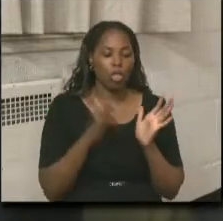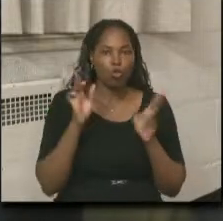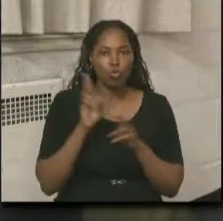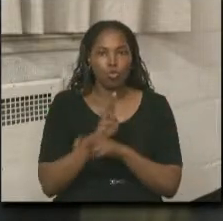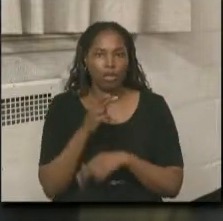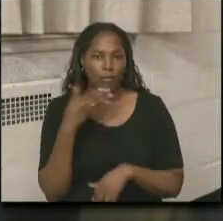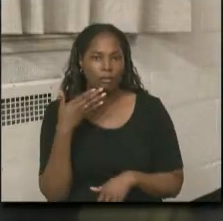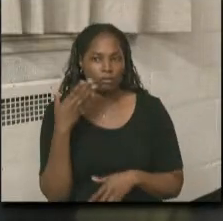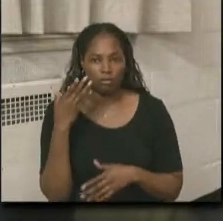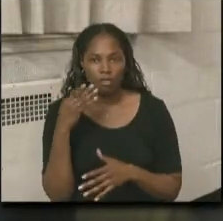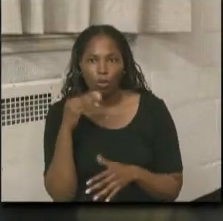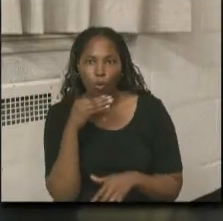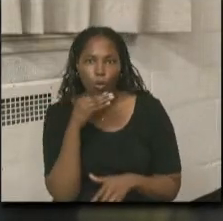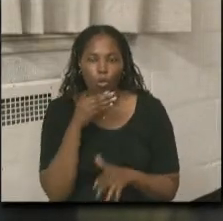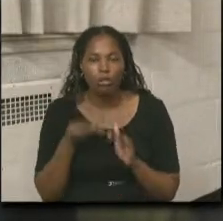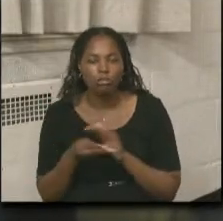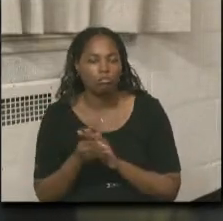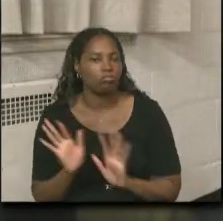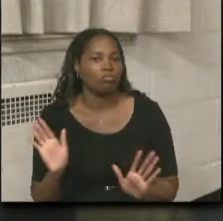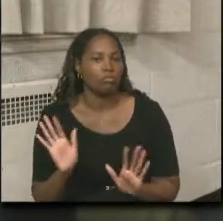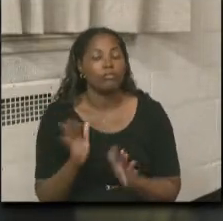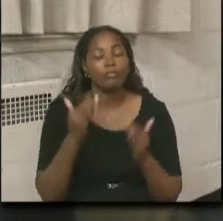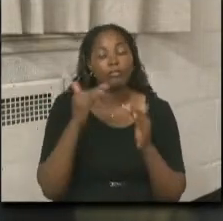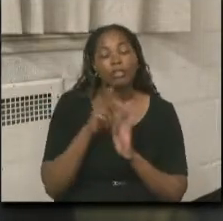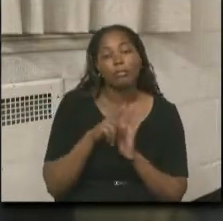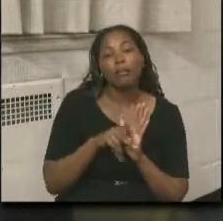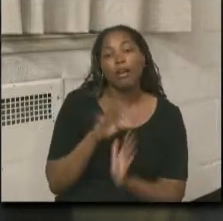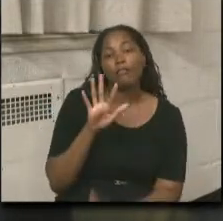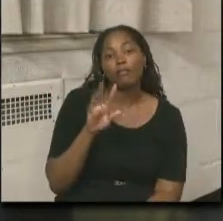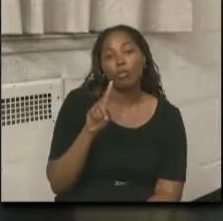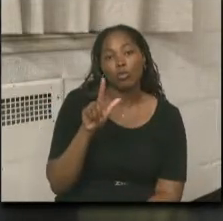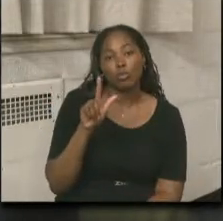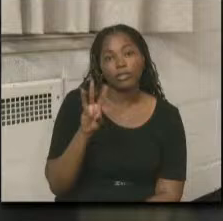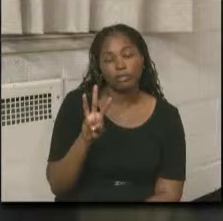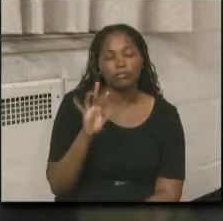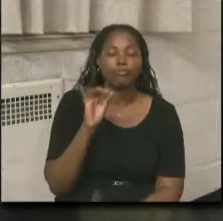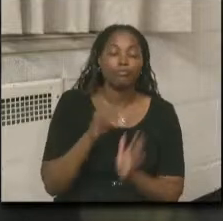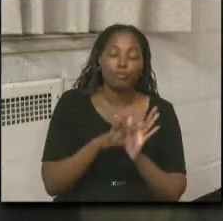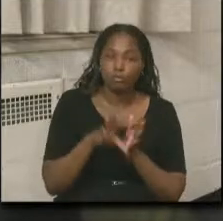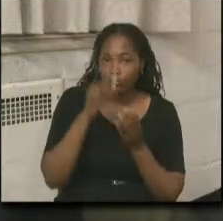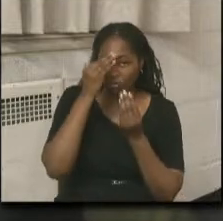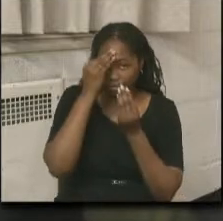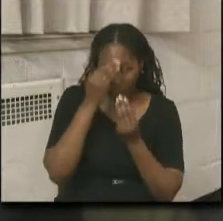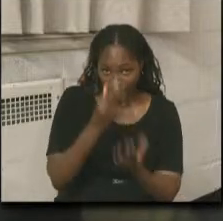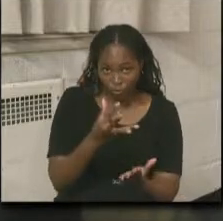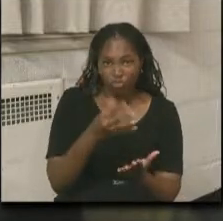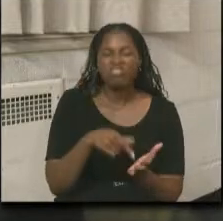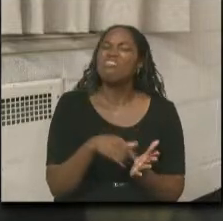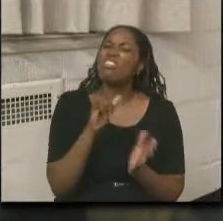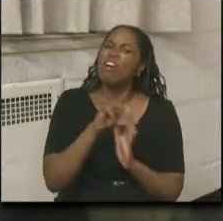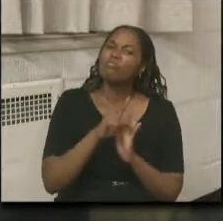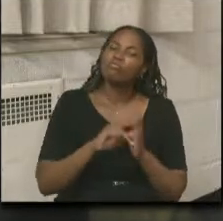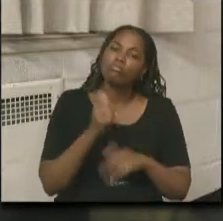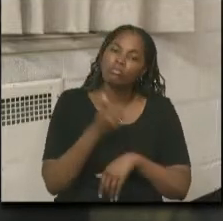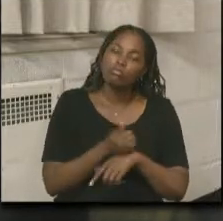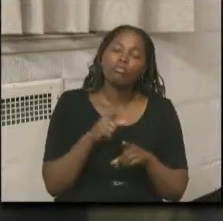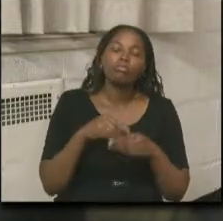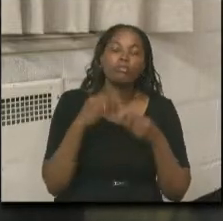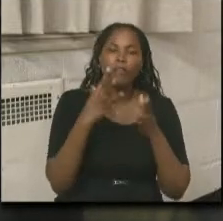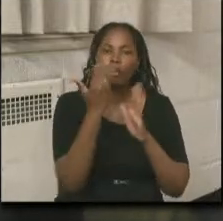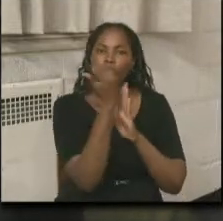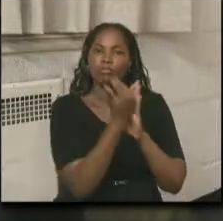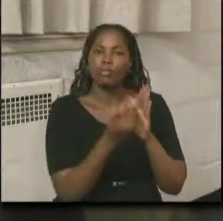legitimate purposes. Board Policy 5126, Student Information, a rescission. This policy was developed to provide guidelines under